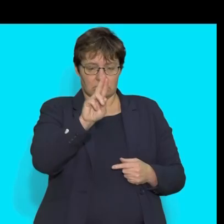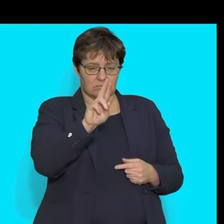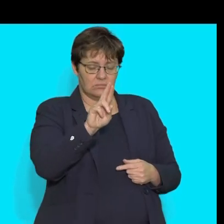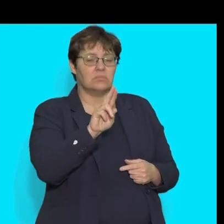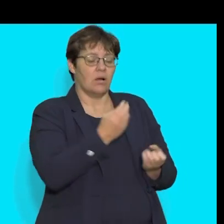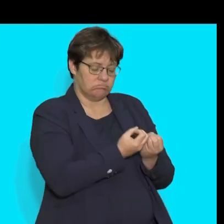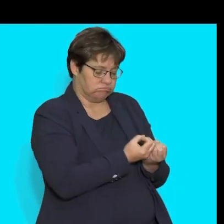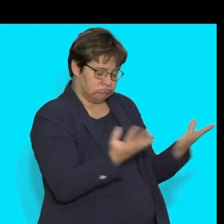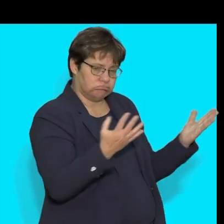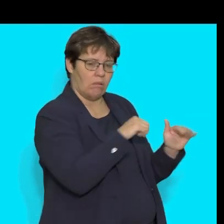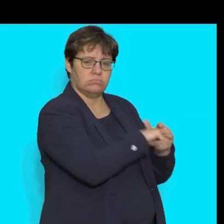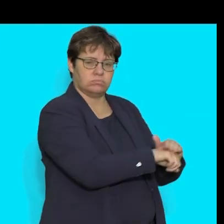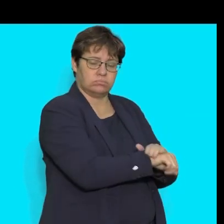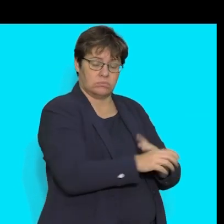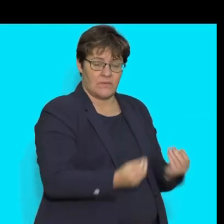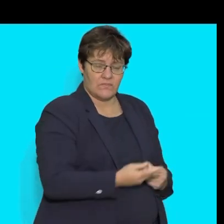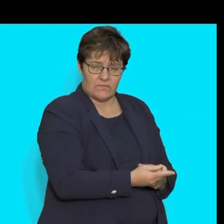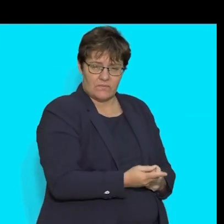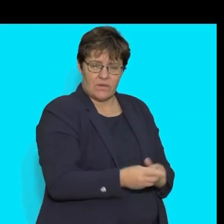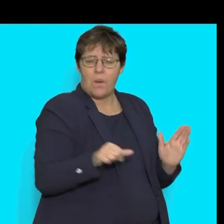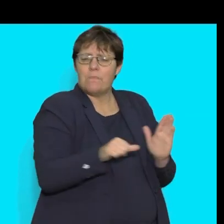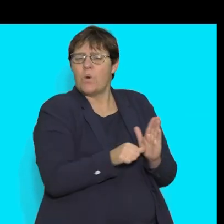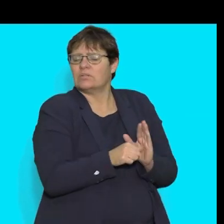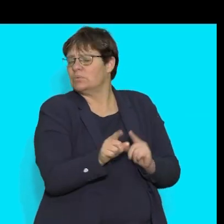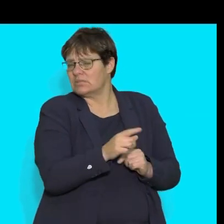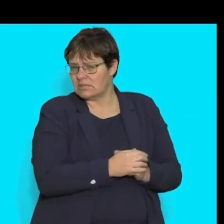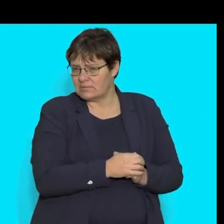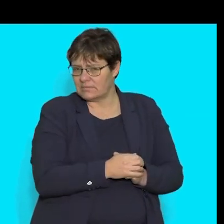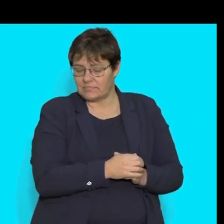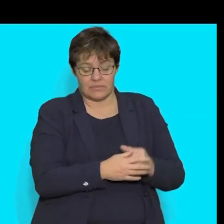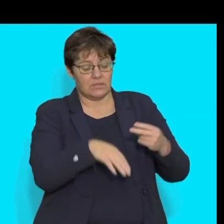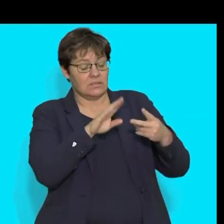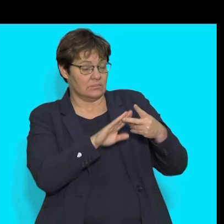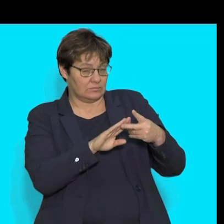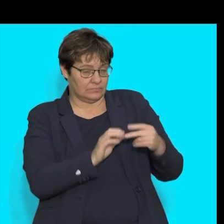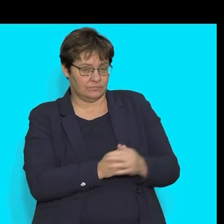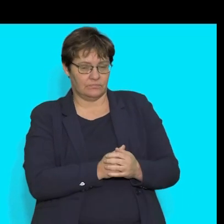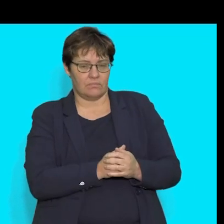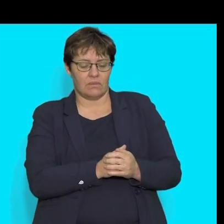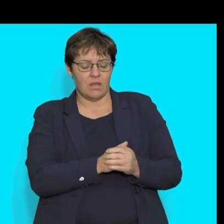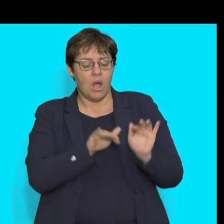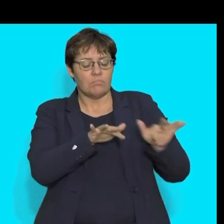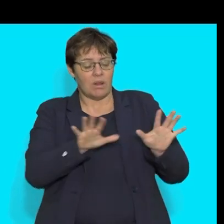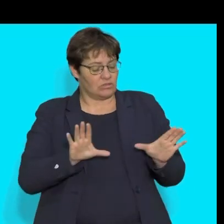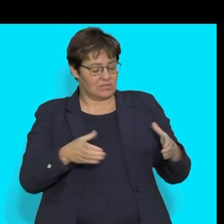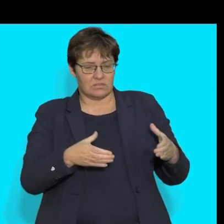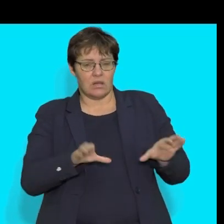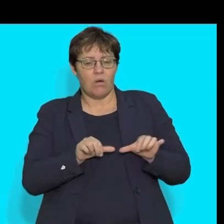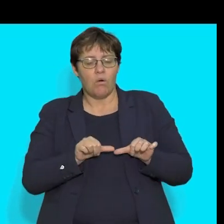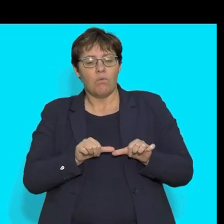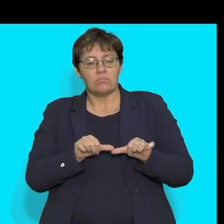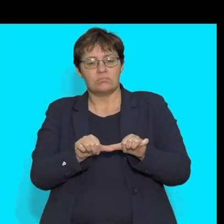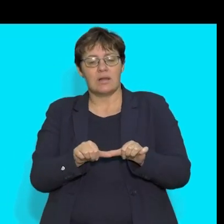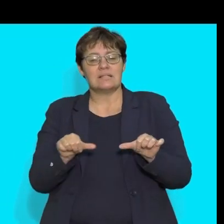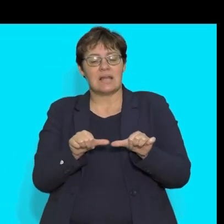mate produce a large number of offsprings. What's key to that? The next is that populations do not continue